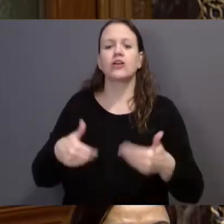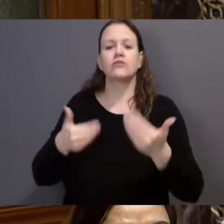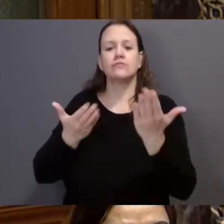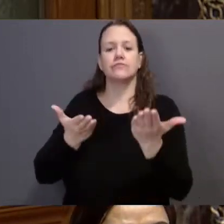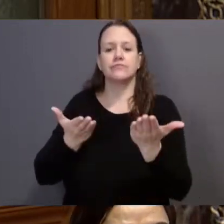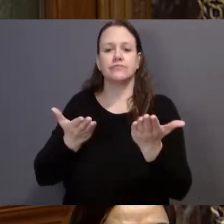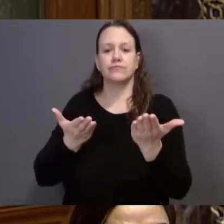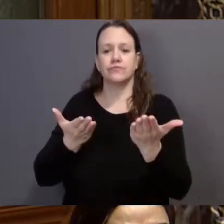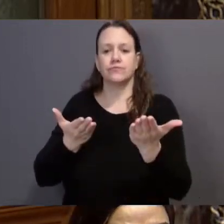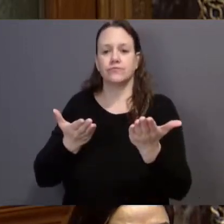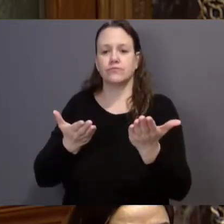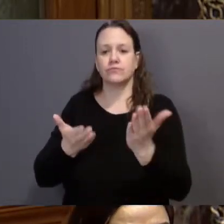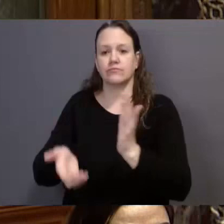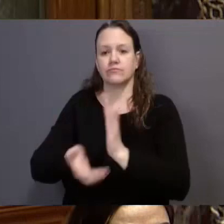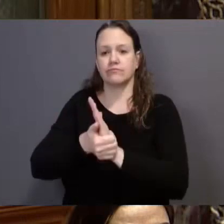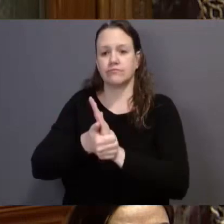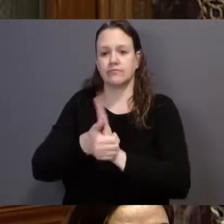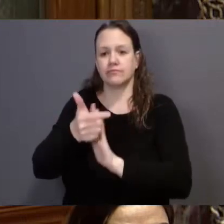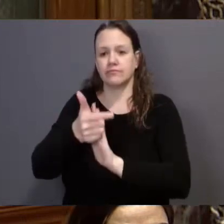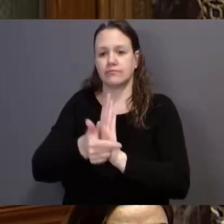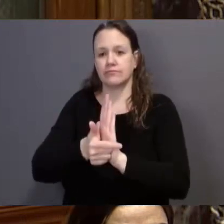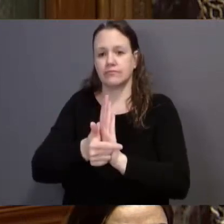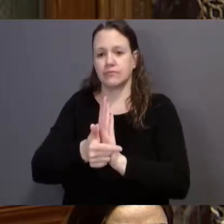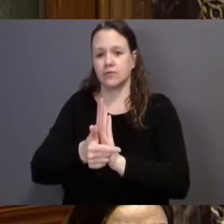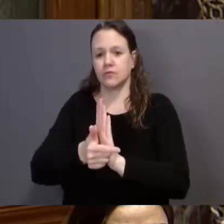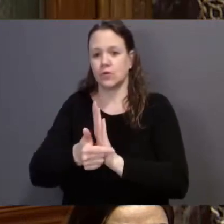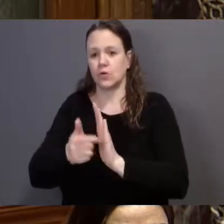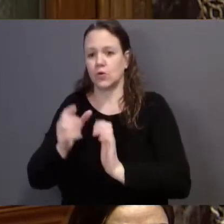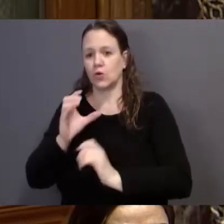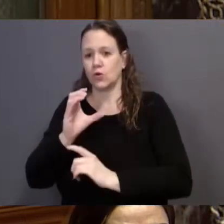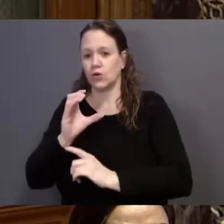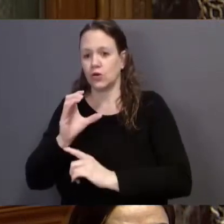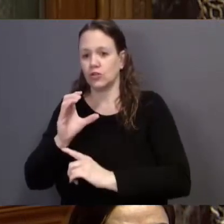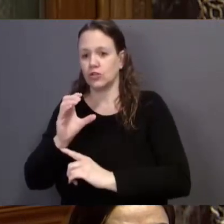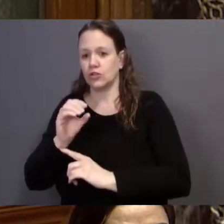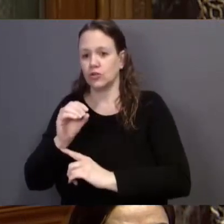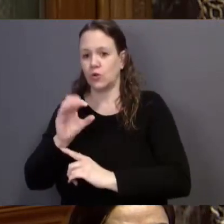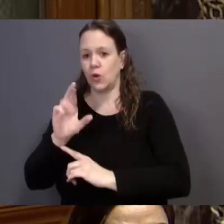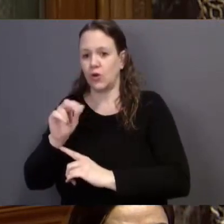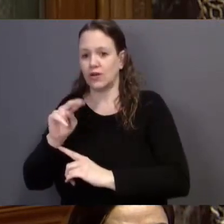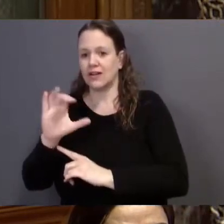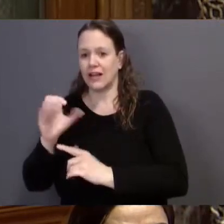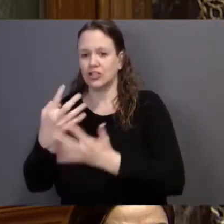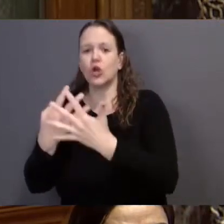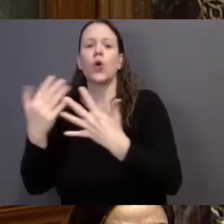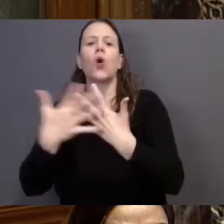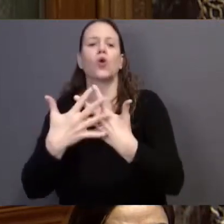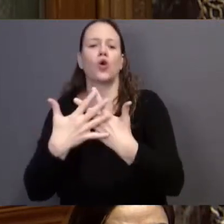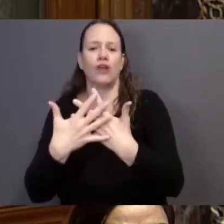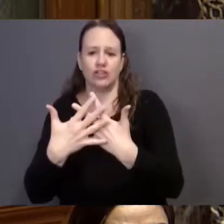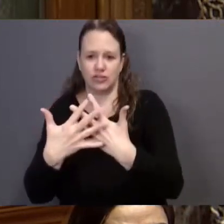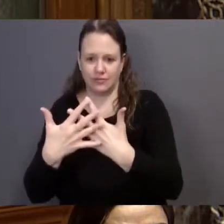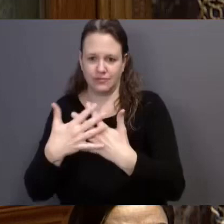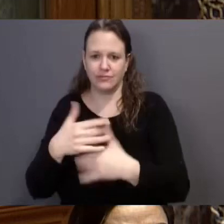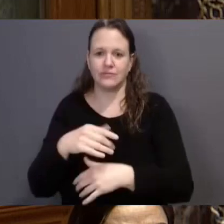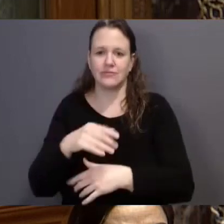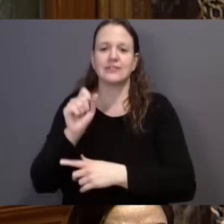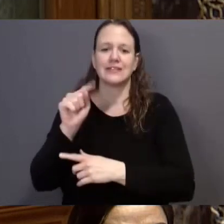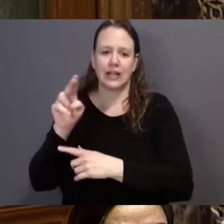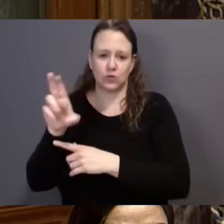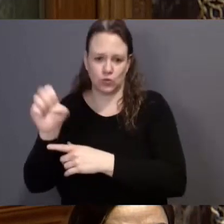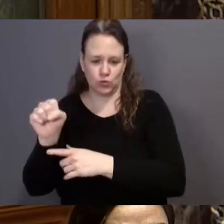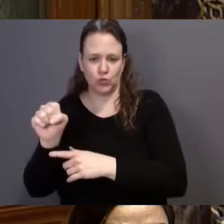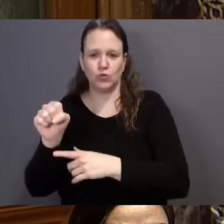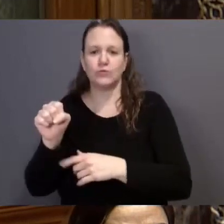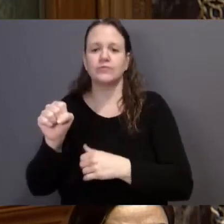given in my name on the order paper, be introduced and read a first time now. I reintroduce this bill in the House for the fourth time, Mr. Speaker,